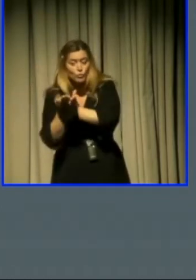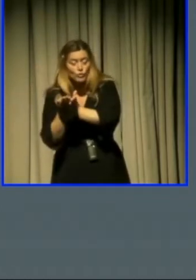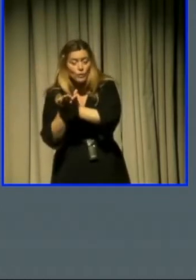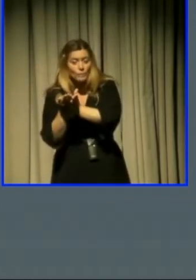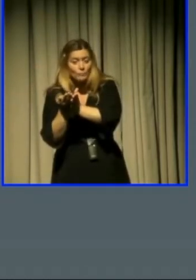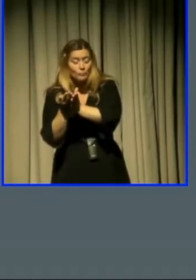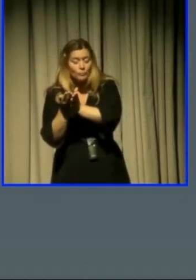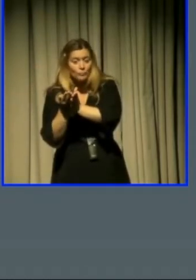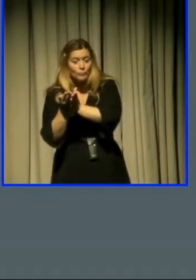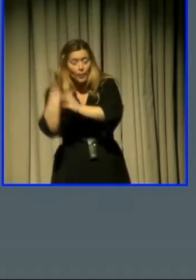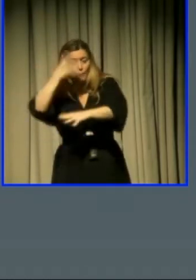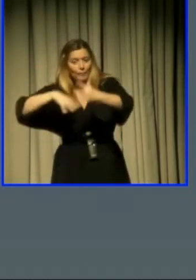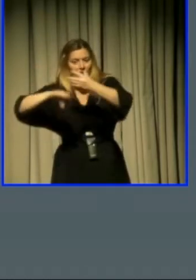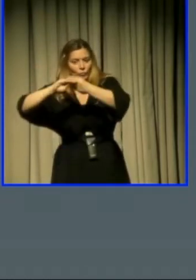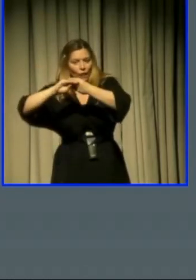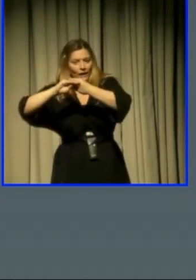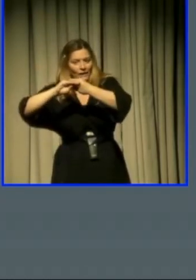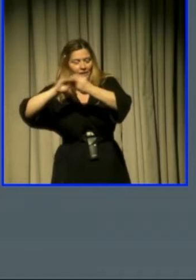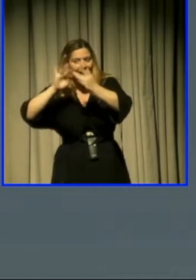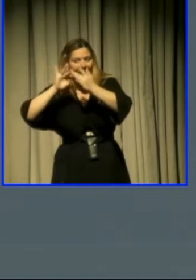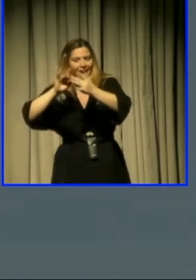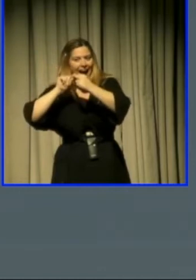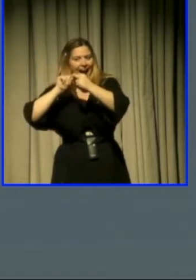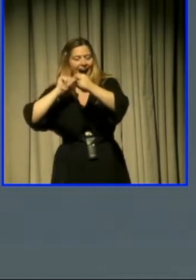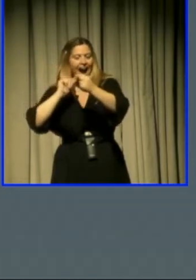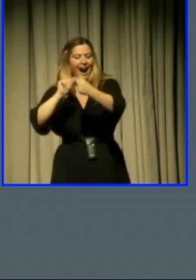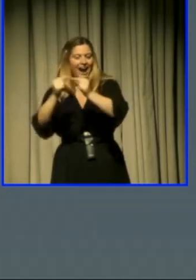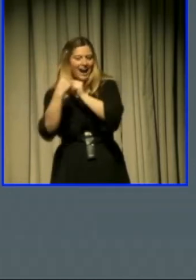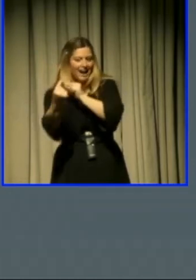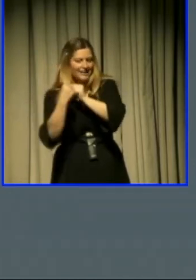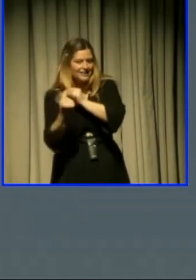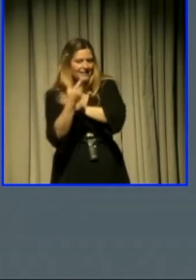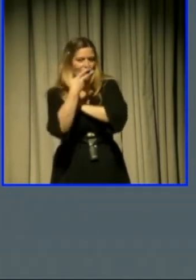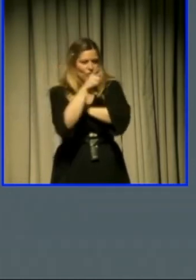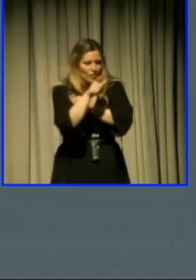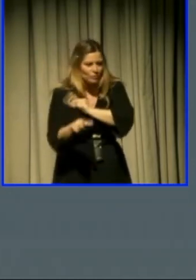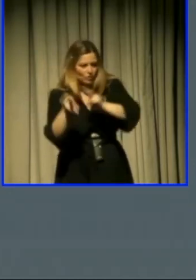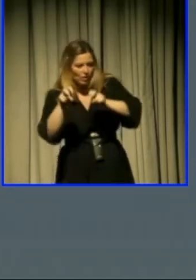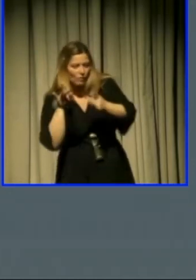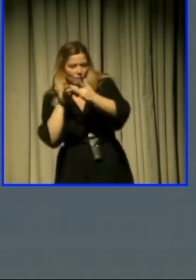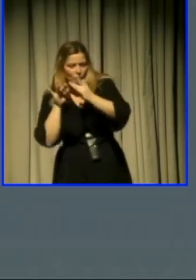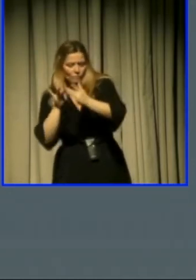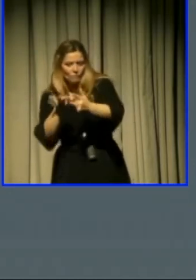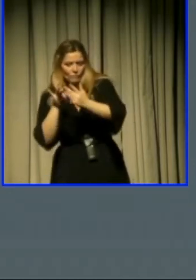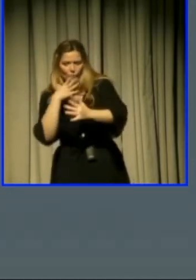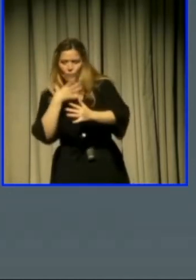people. And again, as you can see here, you can really push the imagination of what these virtual worlds can look like.